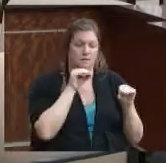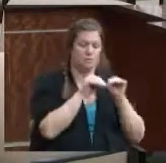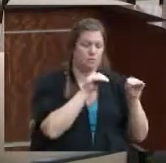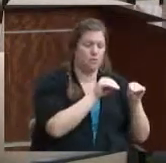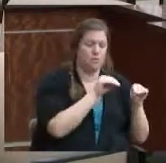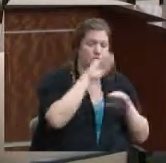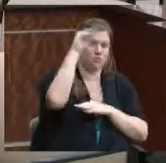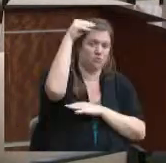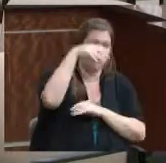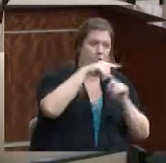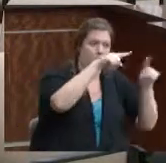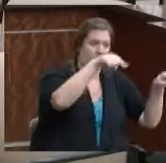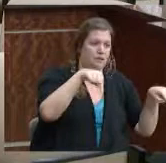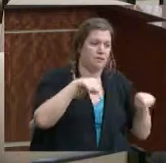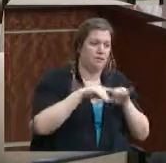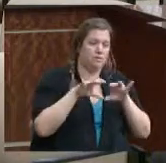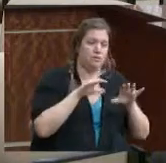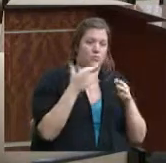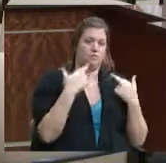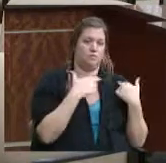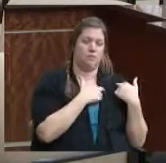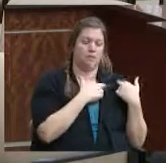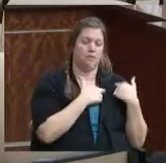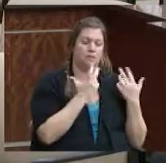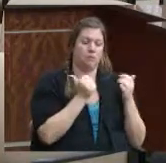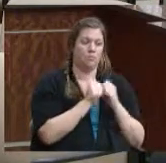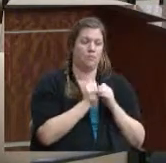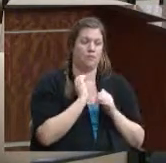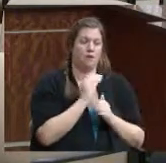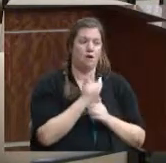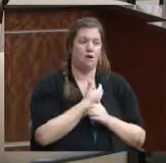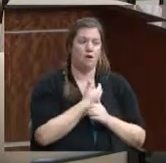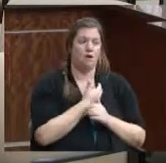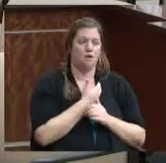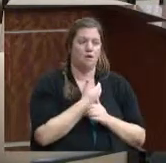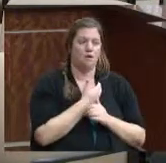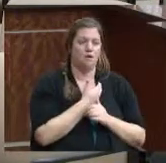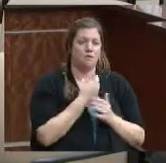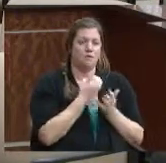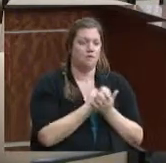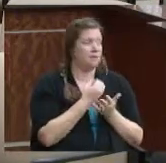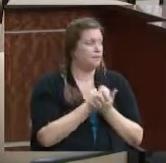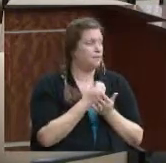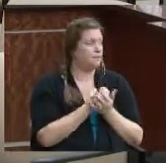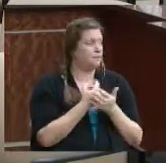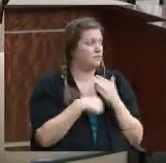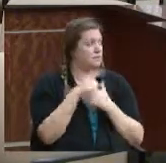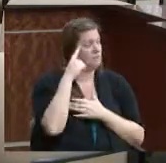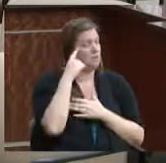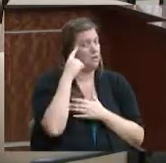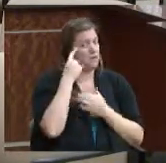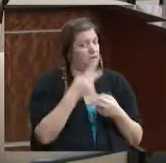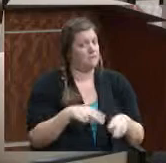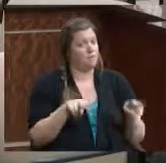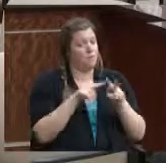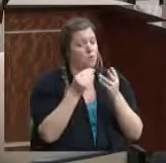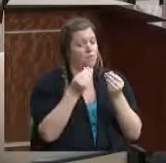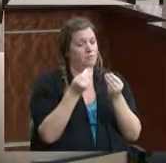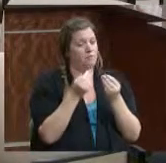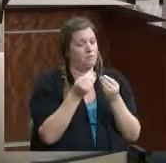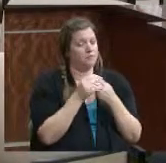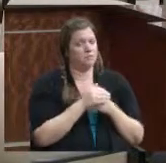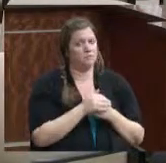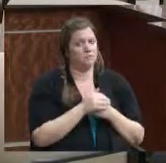solar panels, that they do so responsibly and with our economics in mind, the value of our